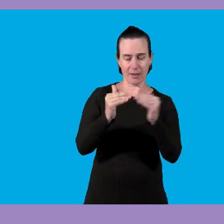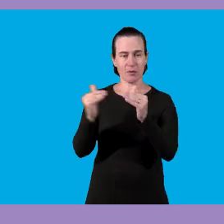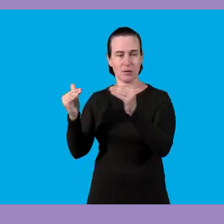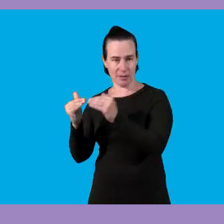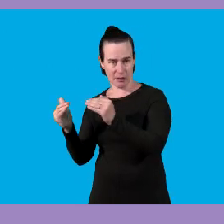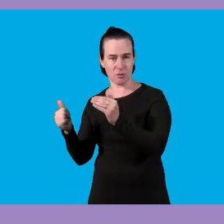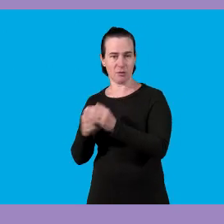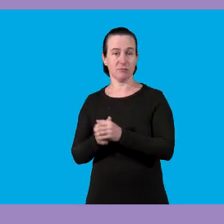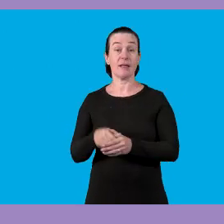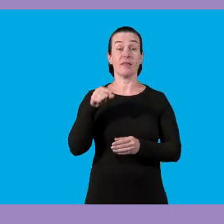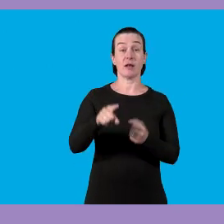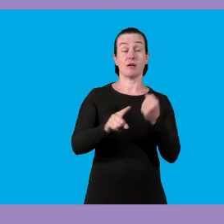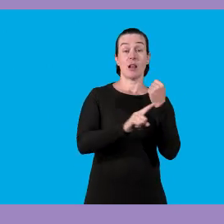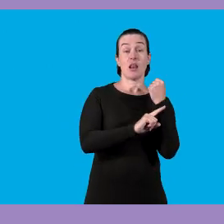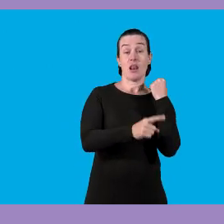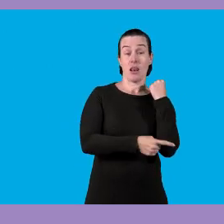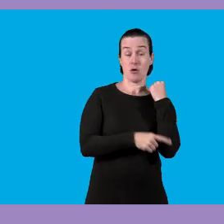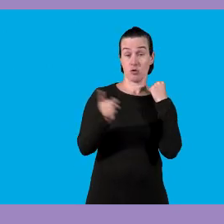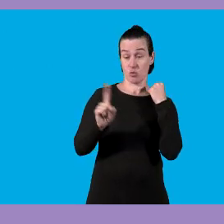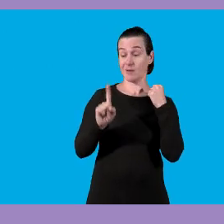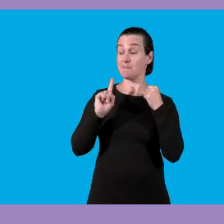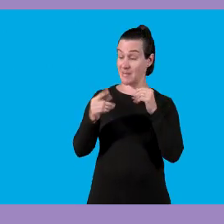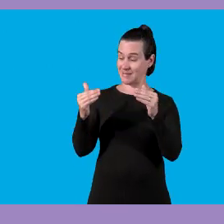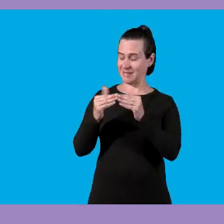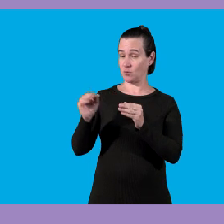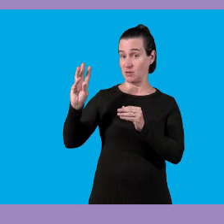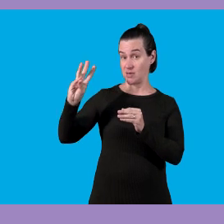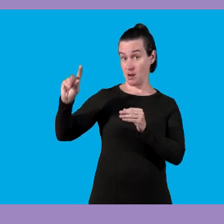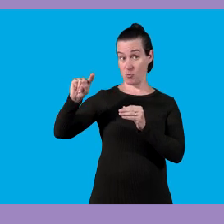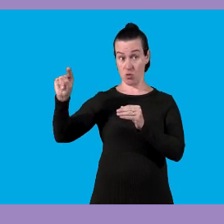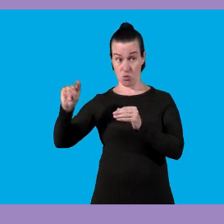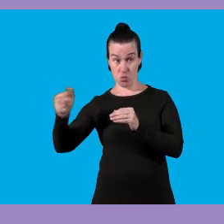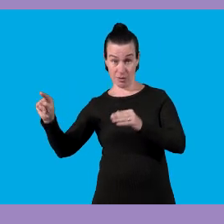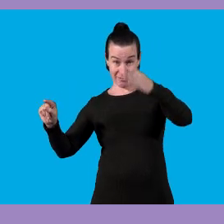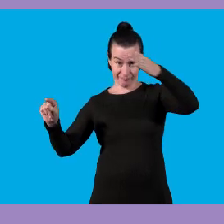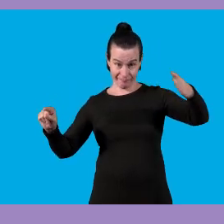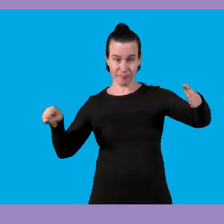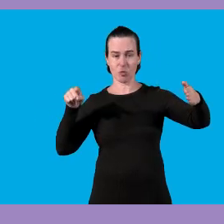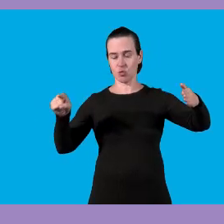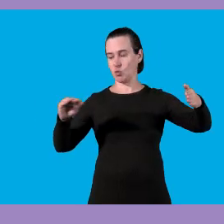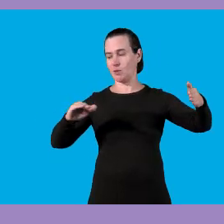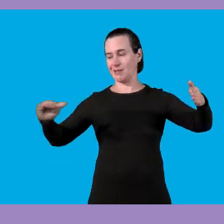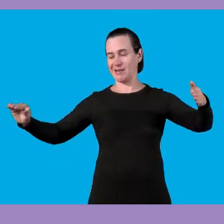be side WZ is proportional to side DA.